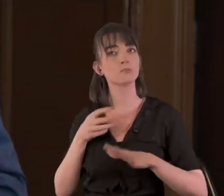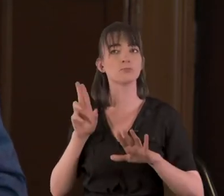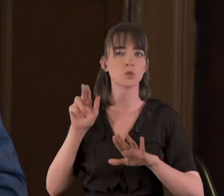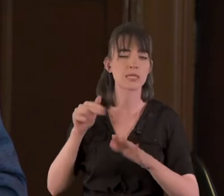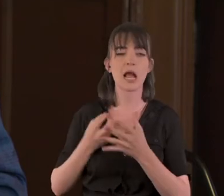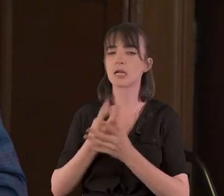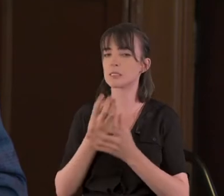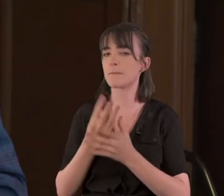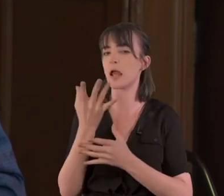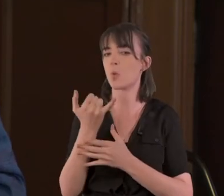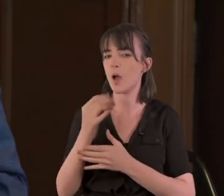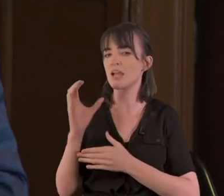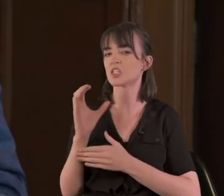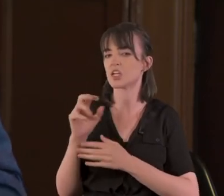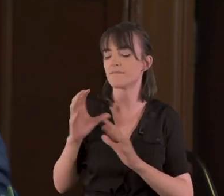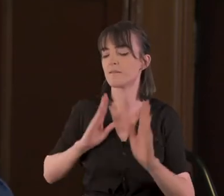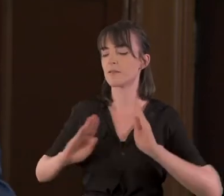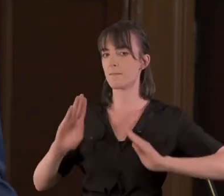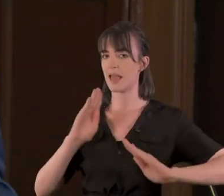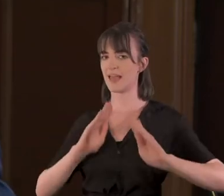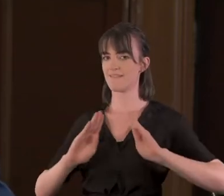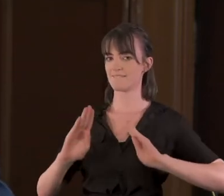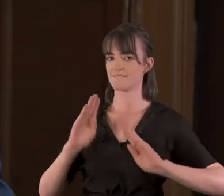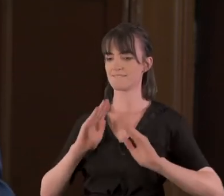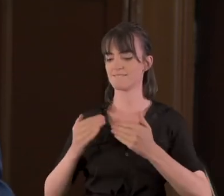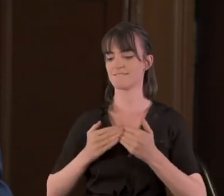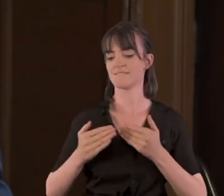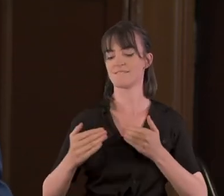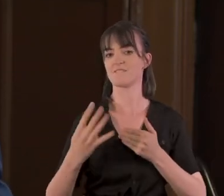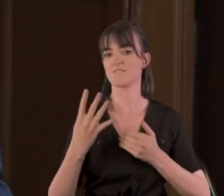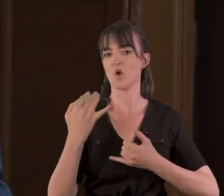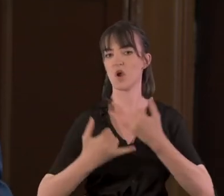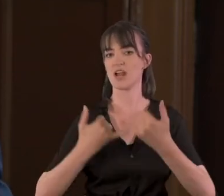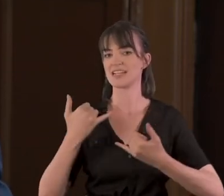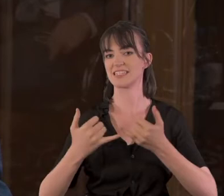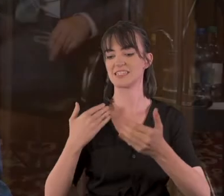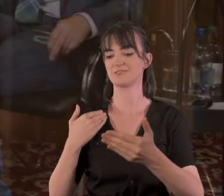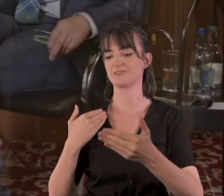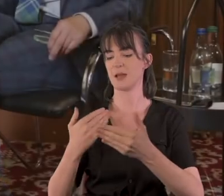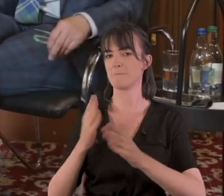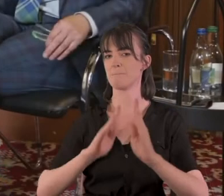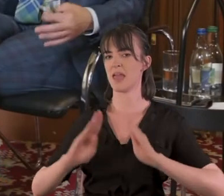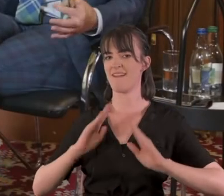the Conservatives' behaviour in the next 4 years running up to the beginning of the Great War,